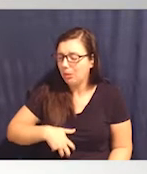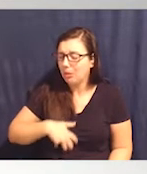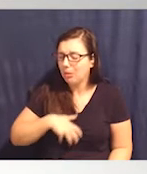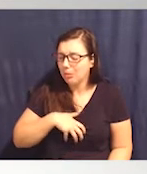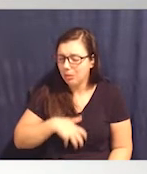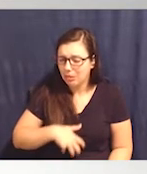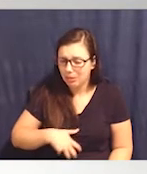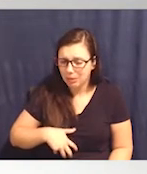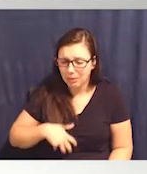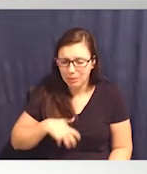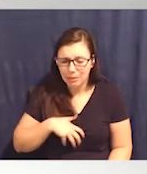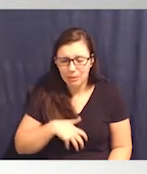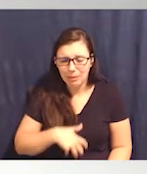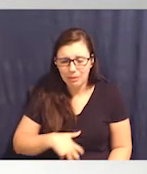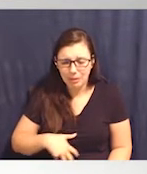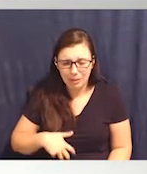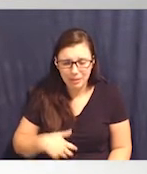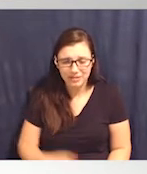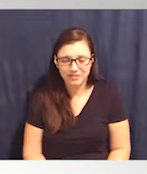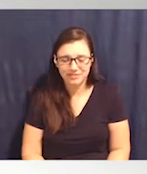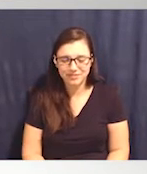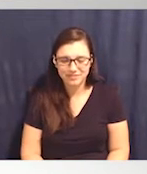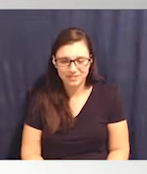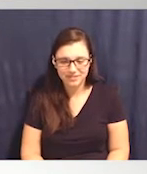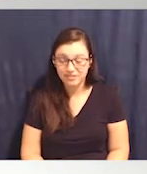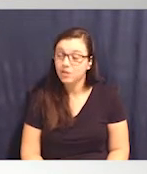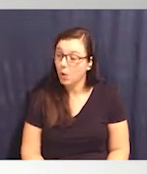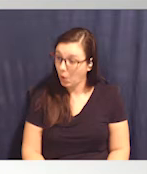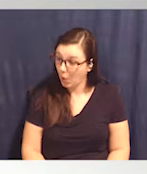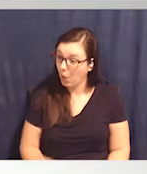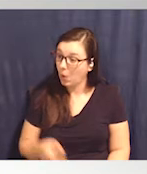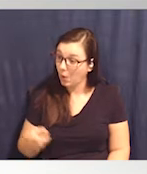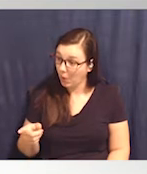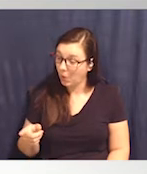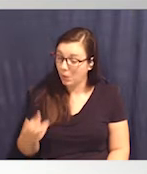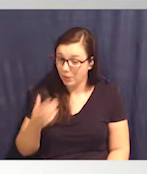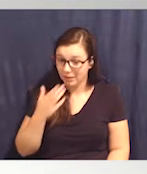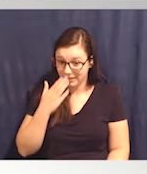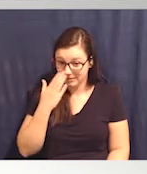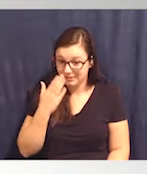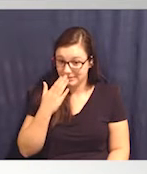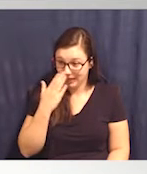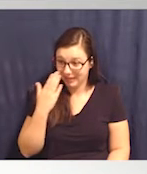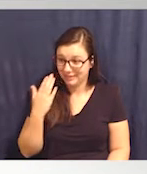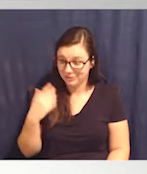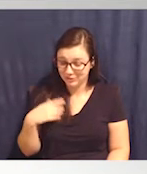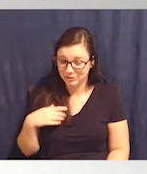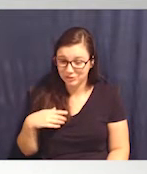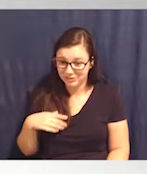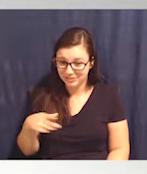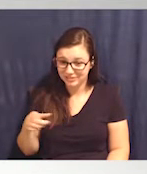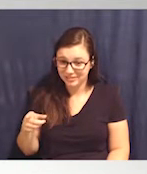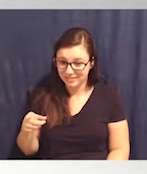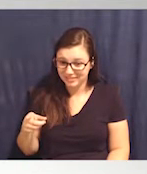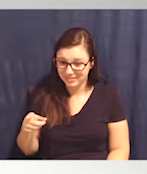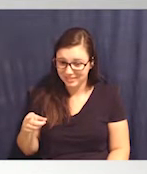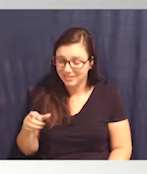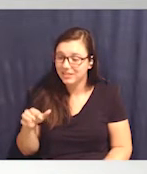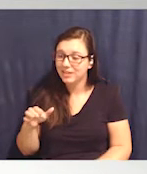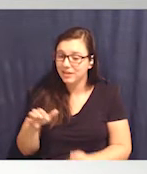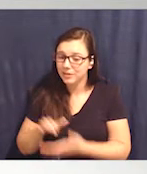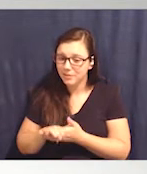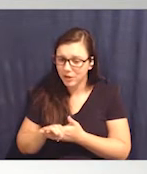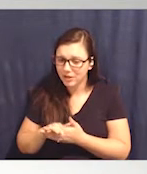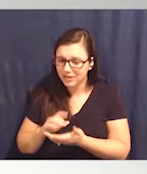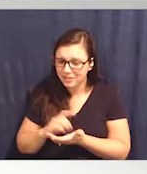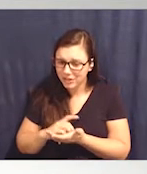Oh, you think stench is your ally. You merely adopted the stench. I was born in